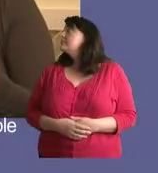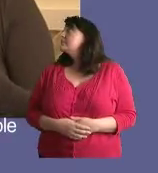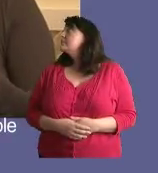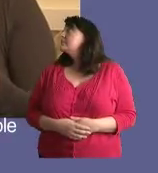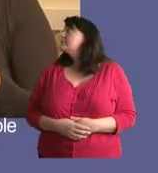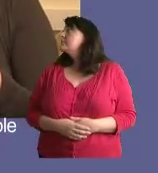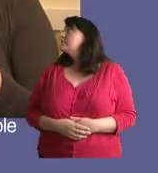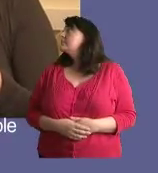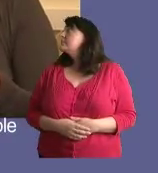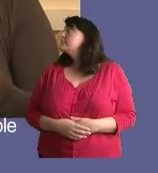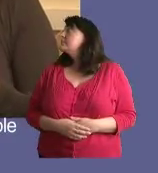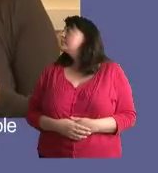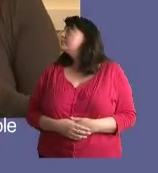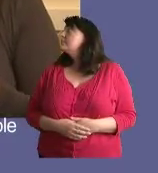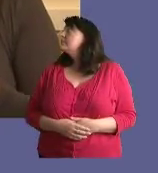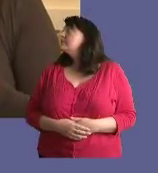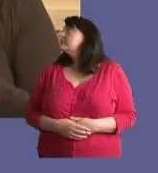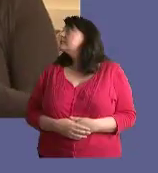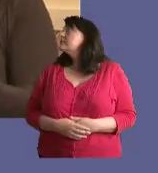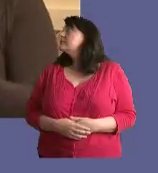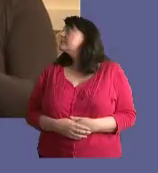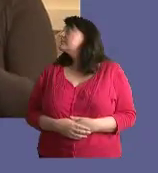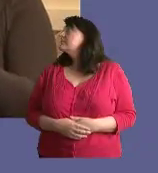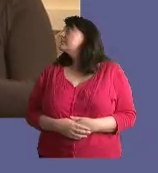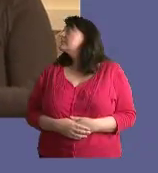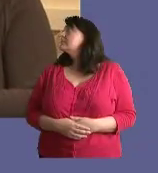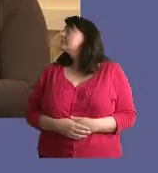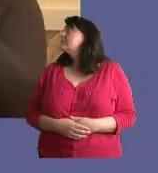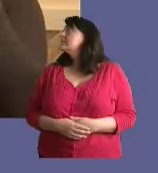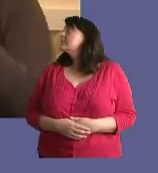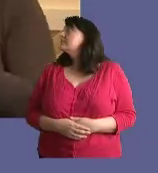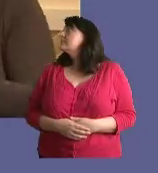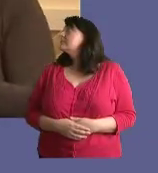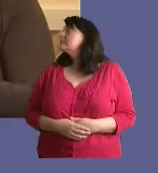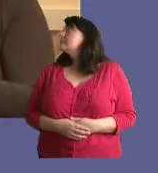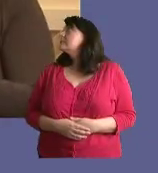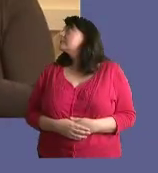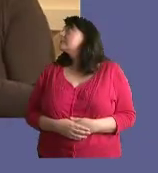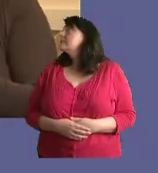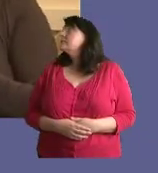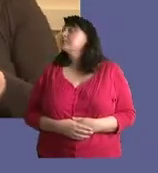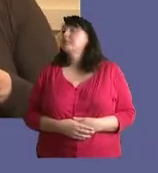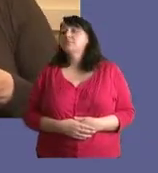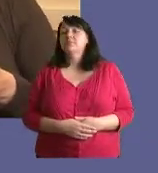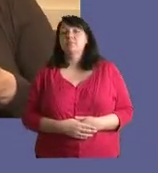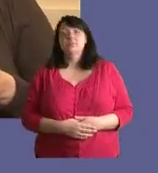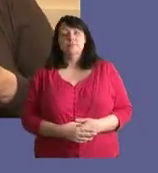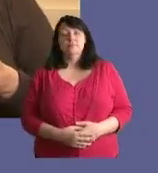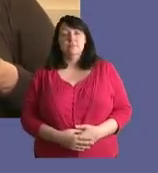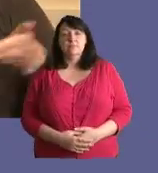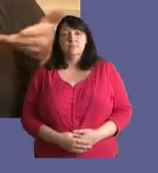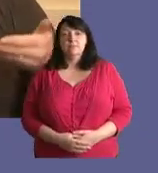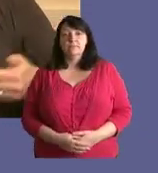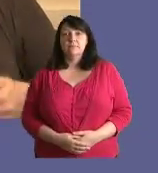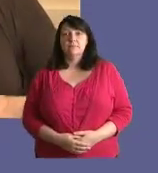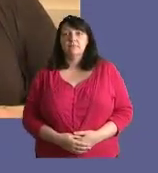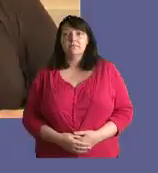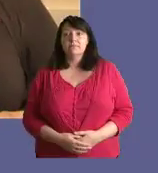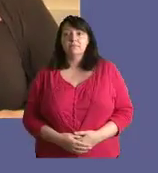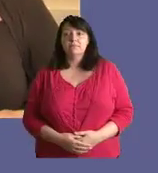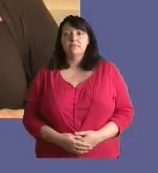uncomfortable because in the end I'm asking them for their time to tell their story, and I'm the one being paid for it.